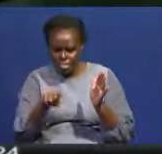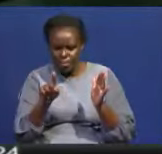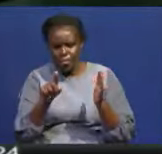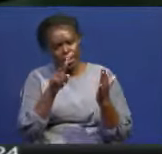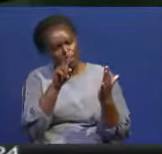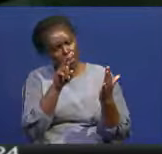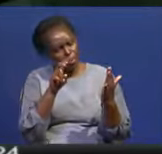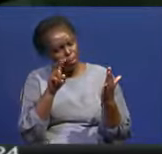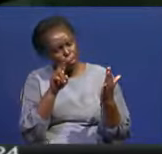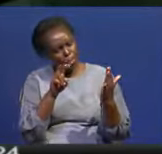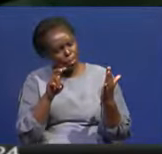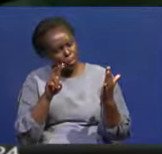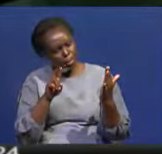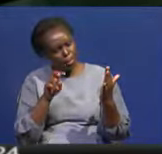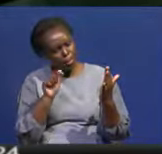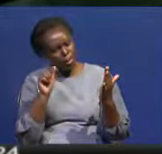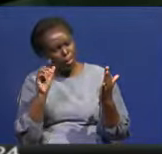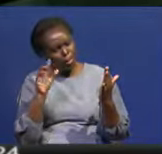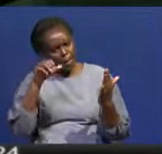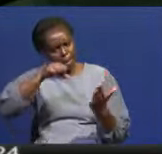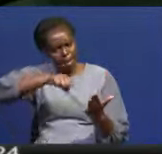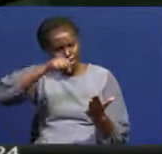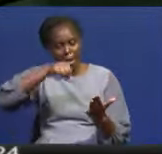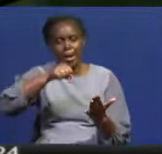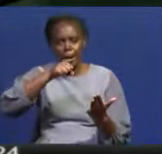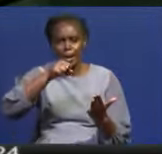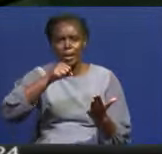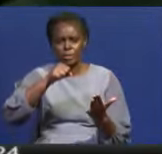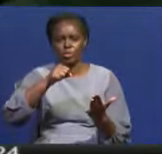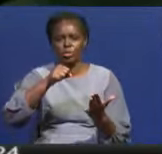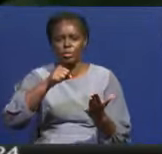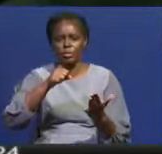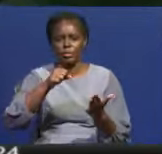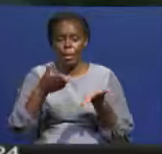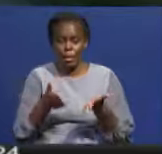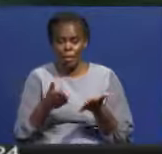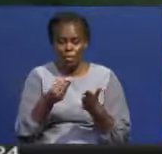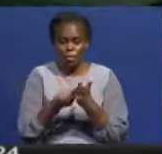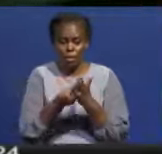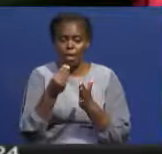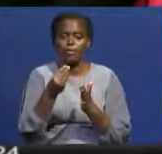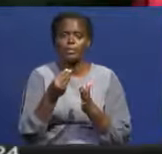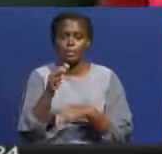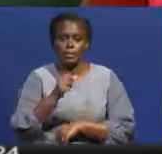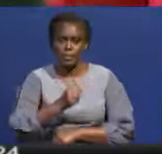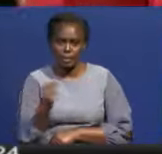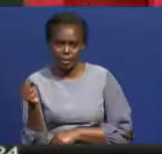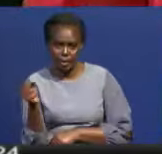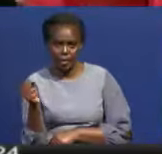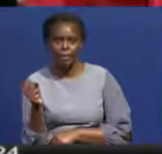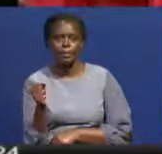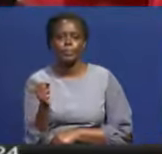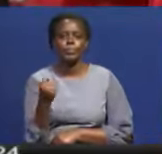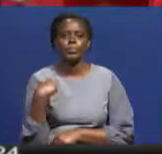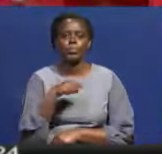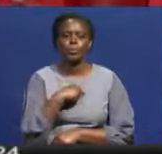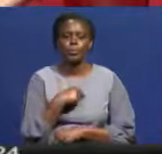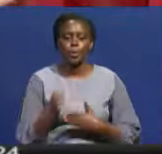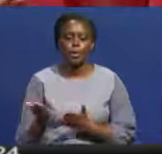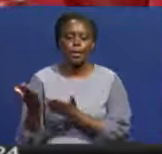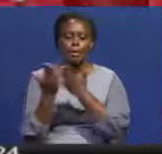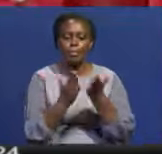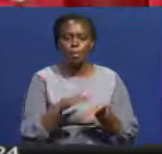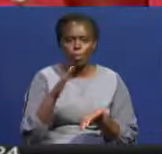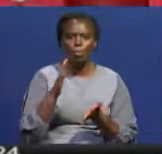the expenditure side of this budget as they are interrogating the financing side. This, Honorable Speaker, will lead to